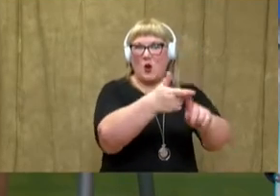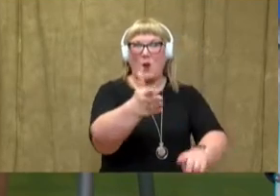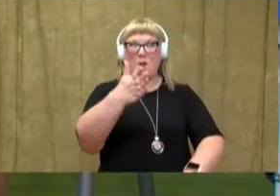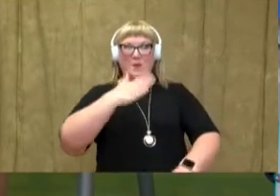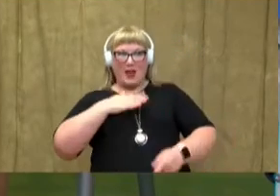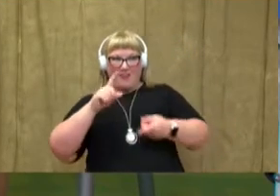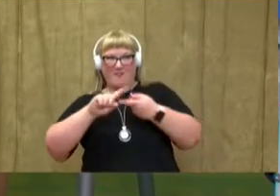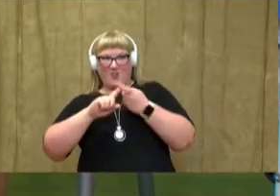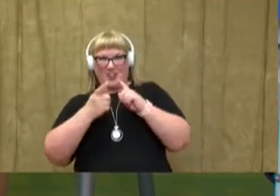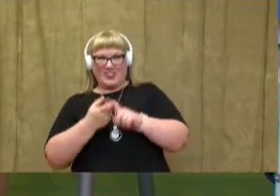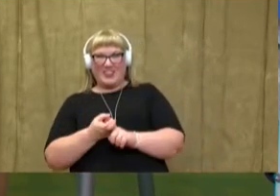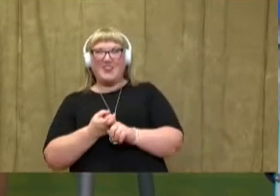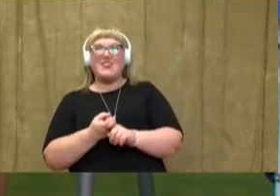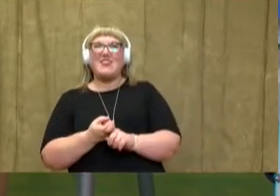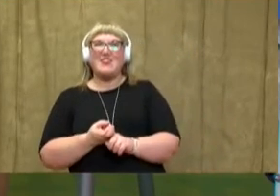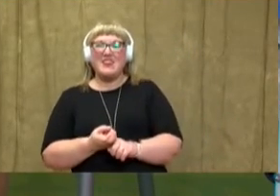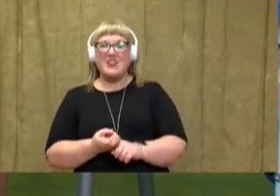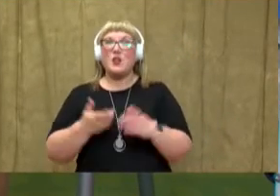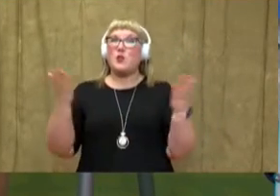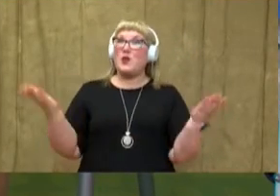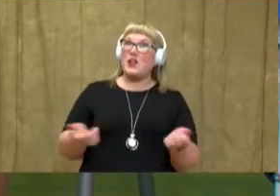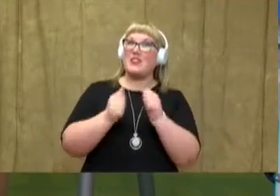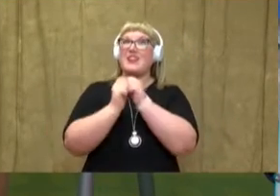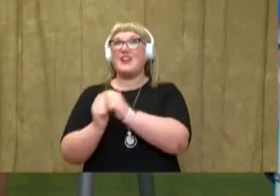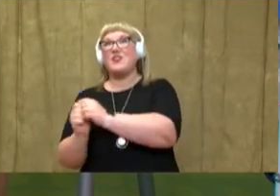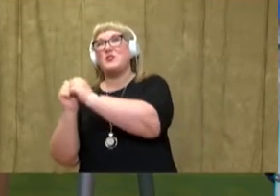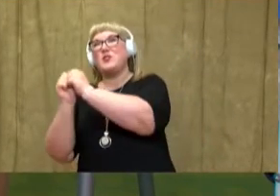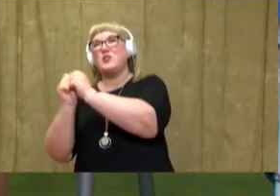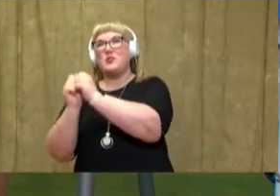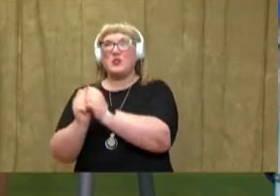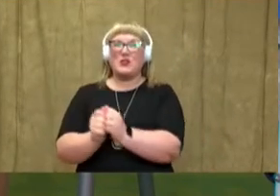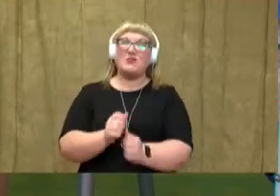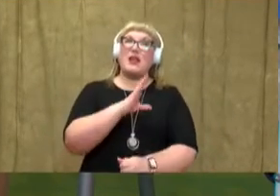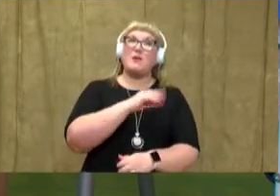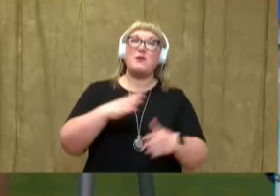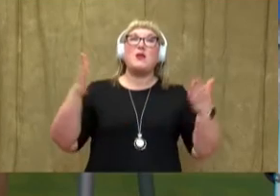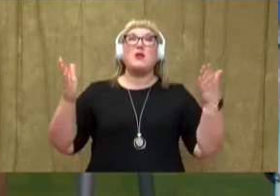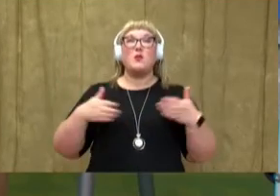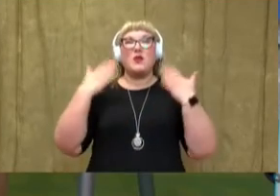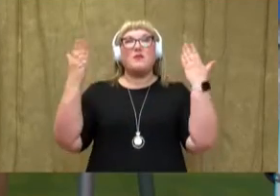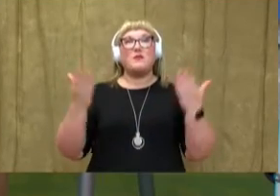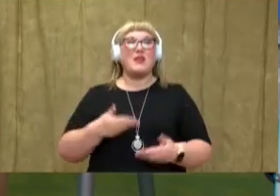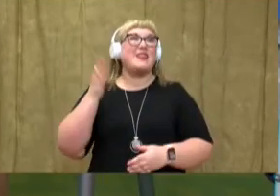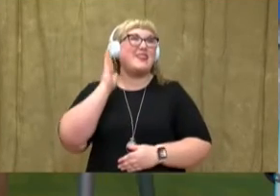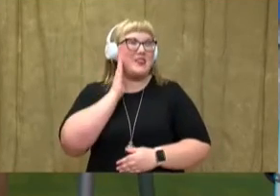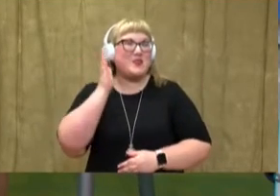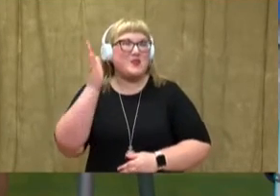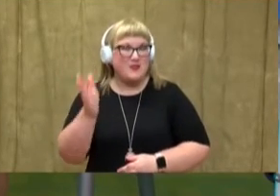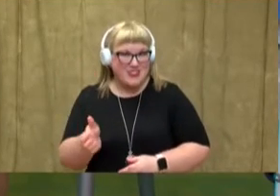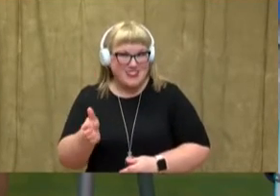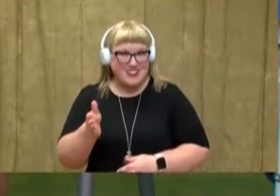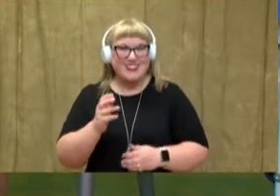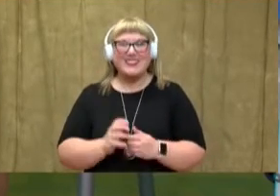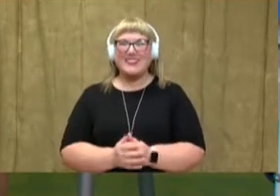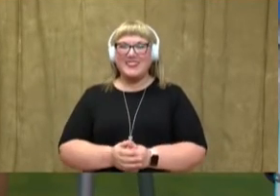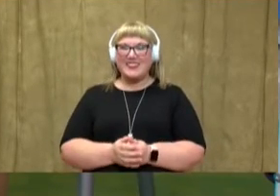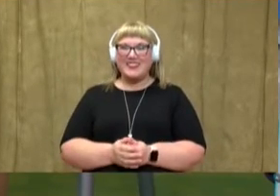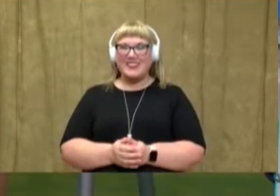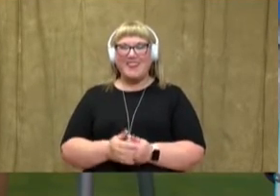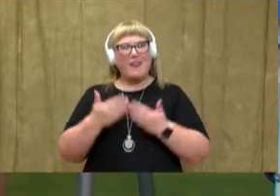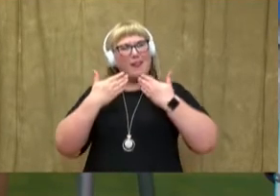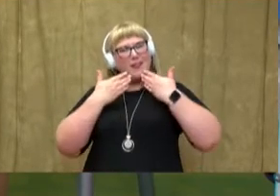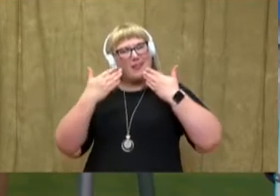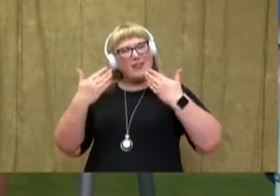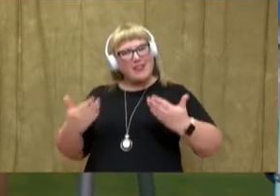friends are my friends. Here we are together, and happy we will be. Thank